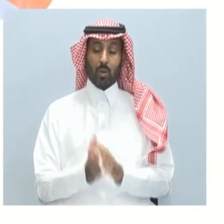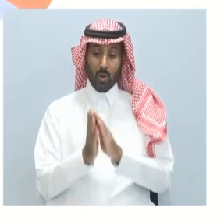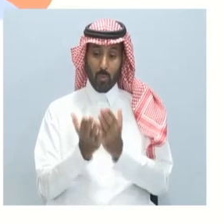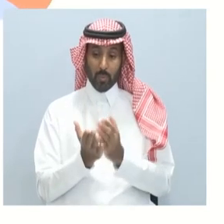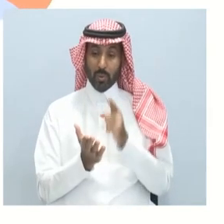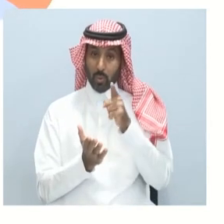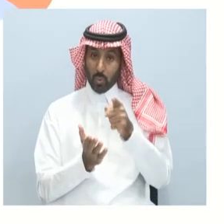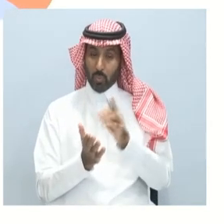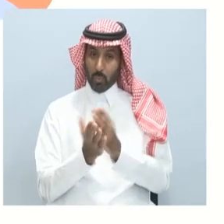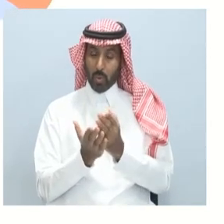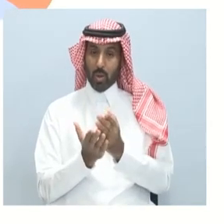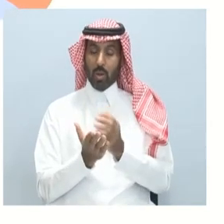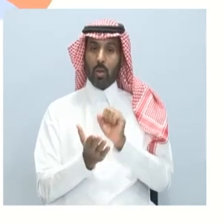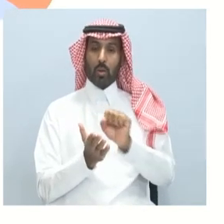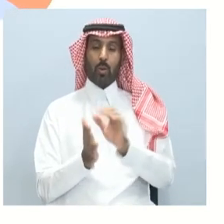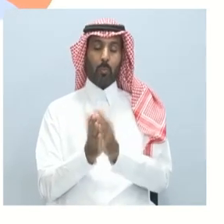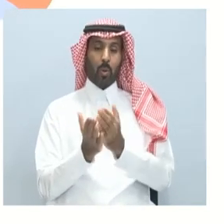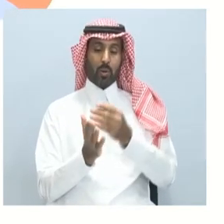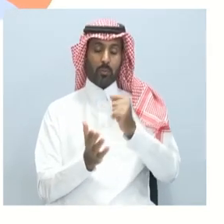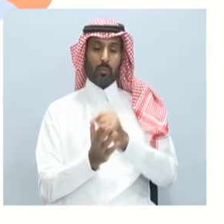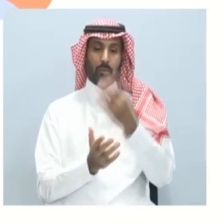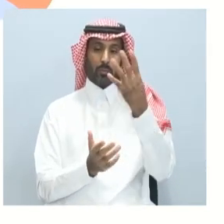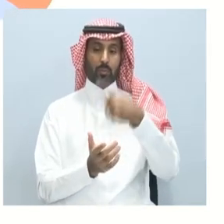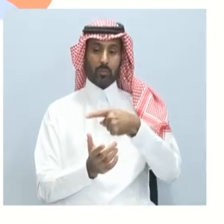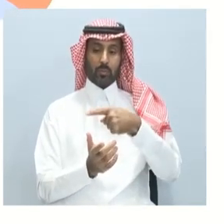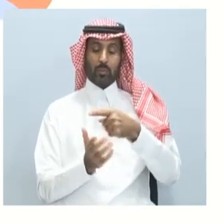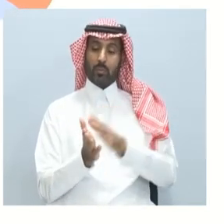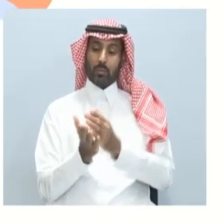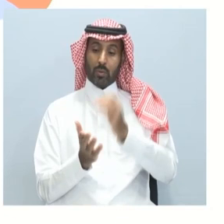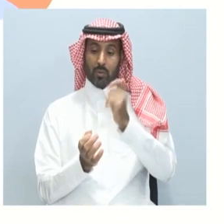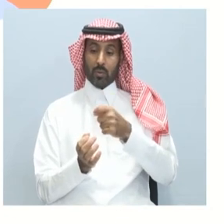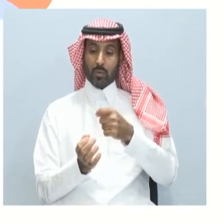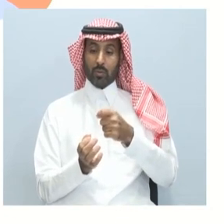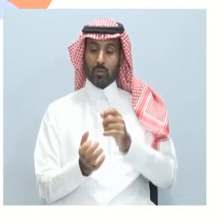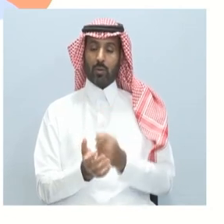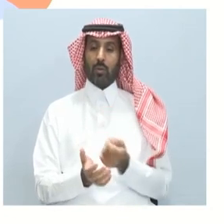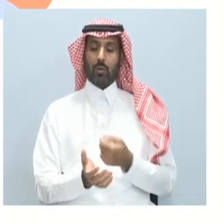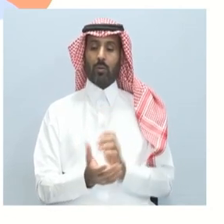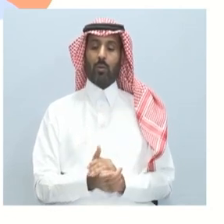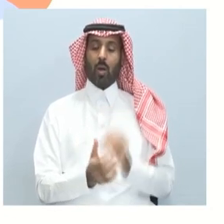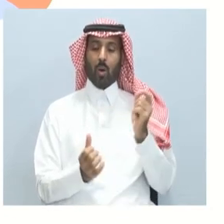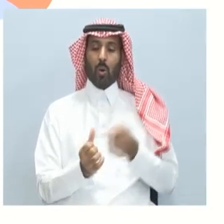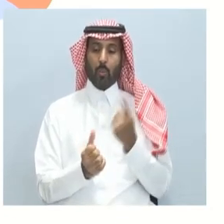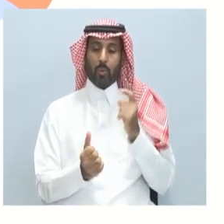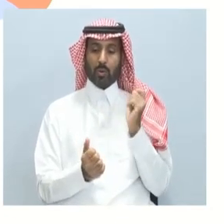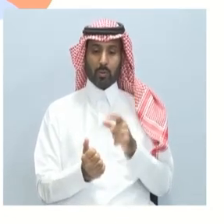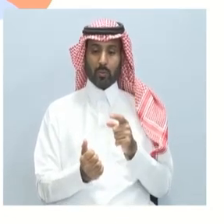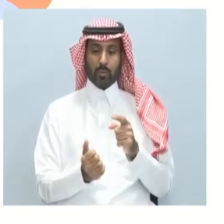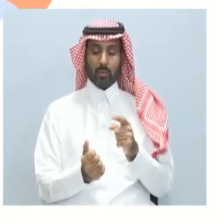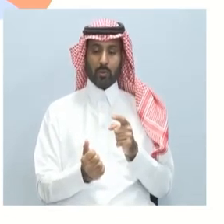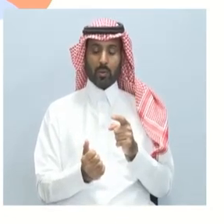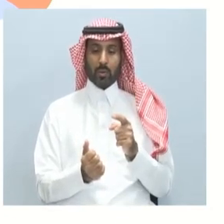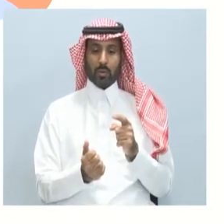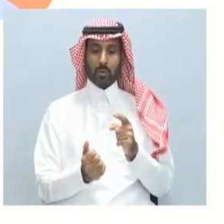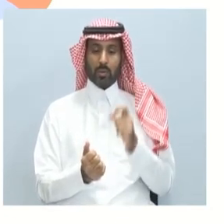books on page number 14. Before we start with the book, we have our objectives. Our objectives. Number one, to